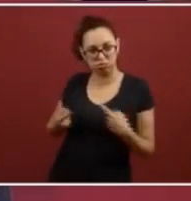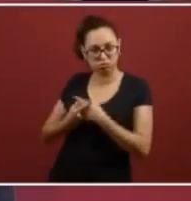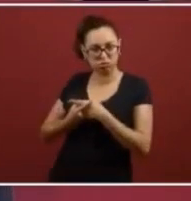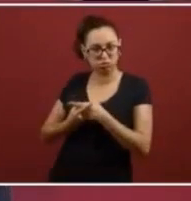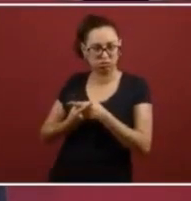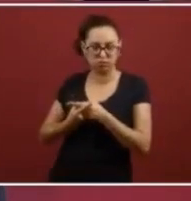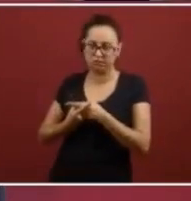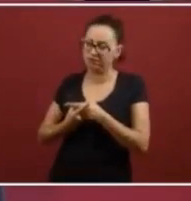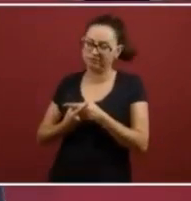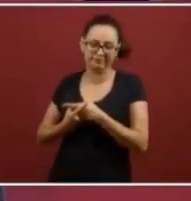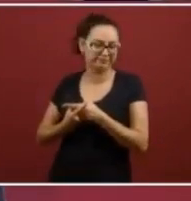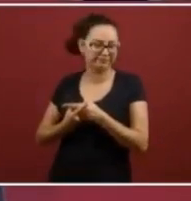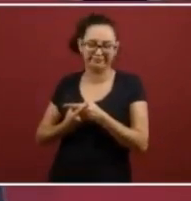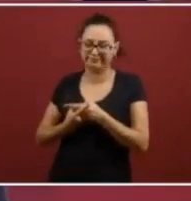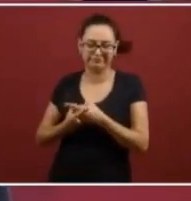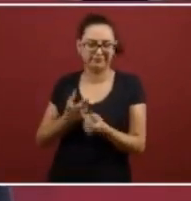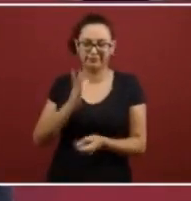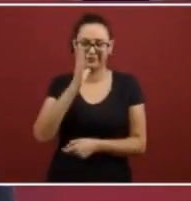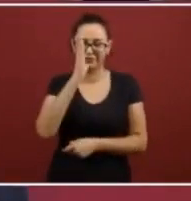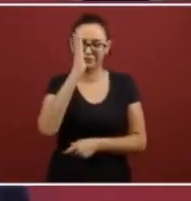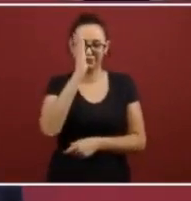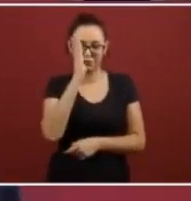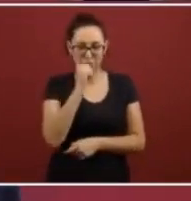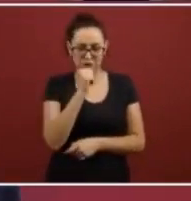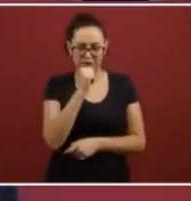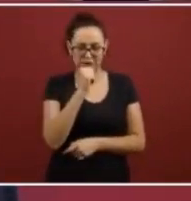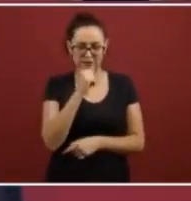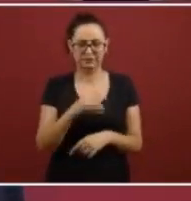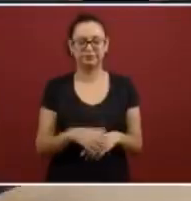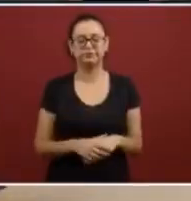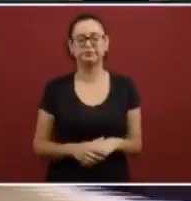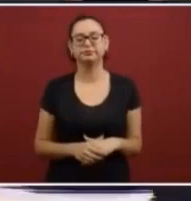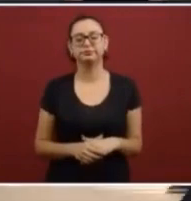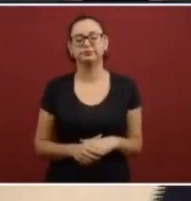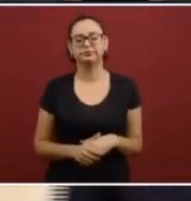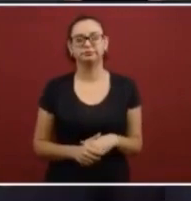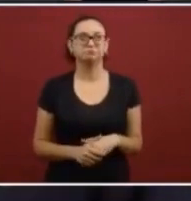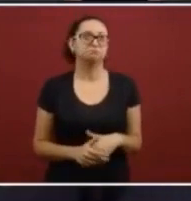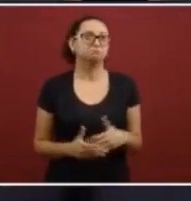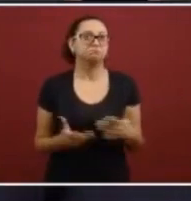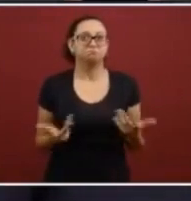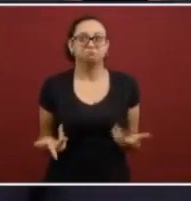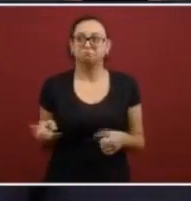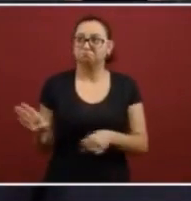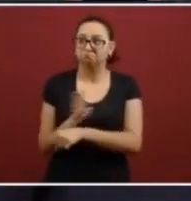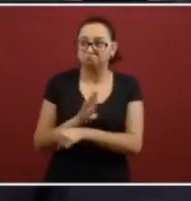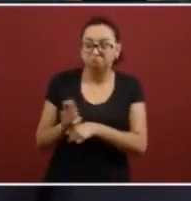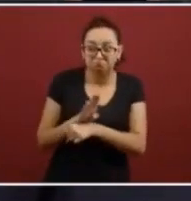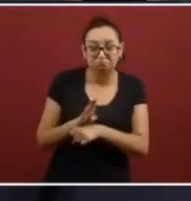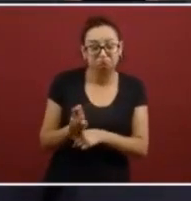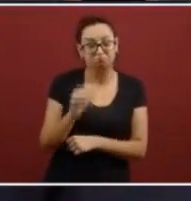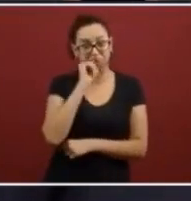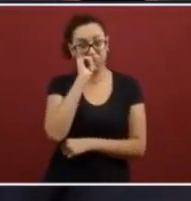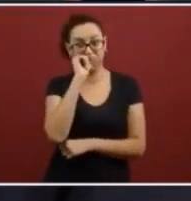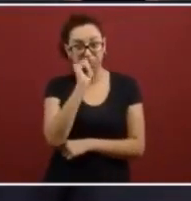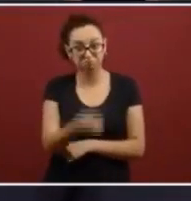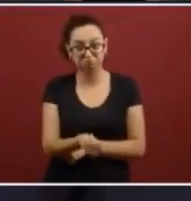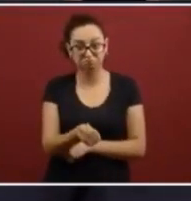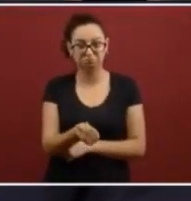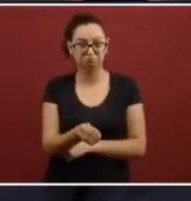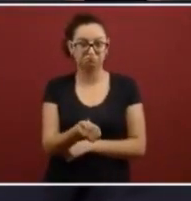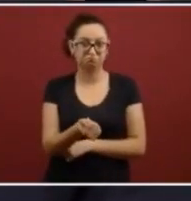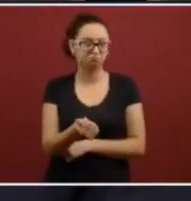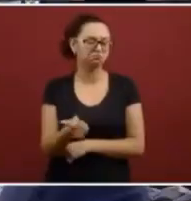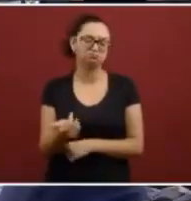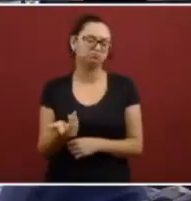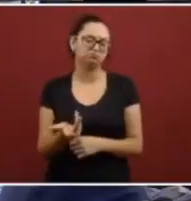es are unjust irracional and that o que request irrational things no beneficia, or that will not benefit, en este caso la